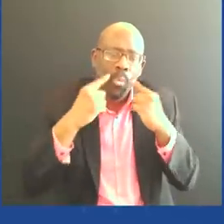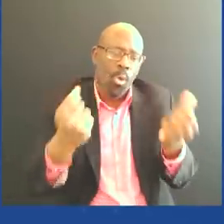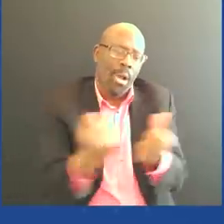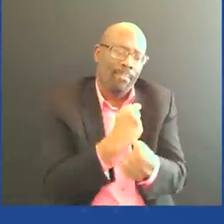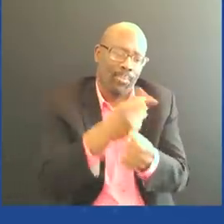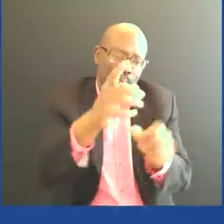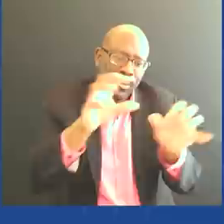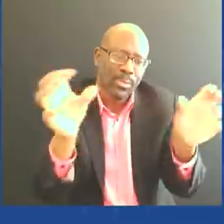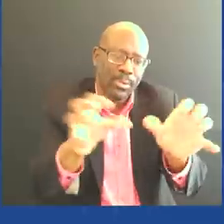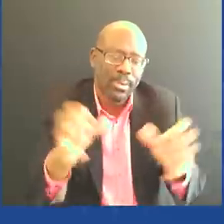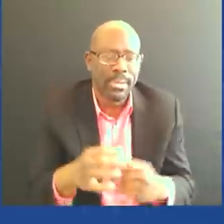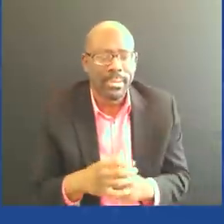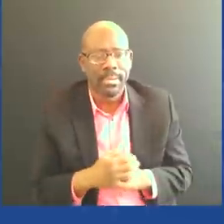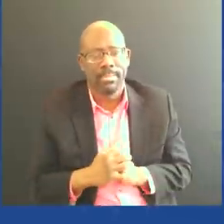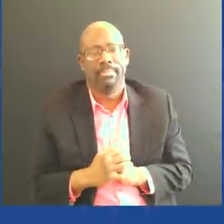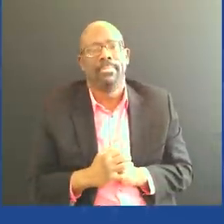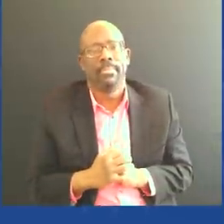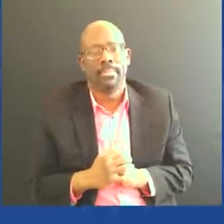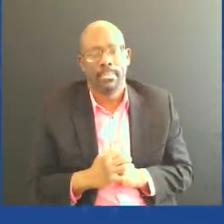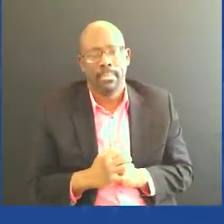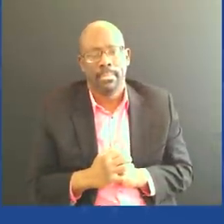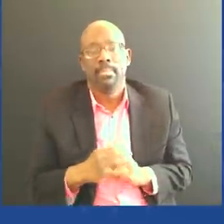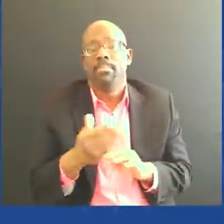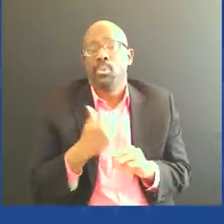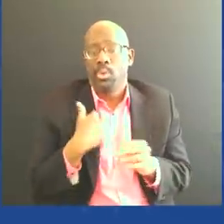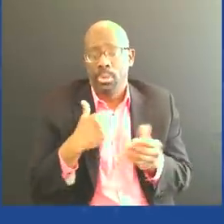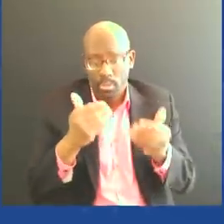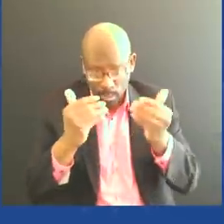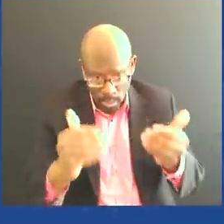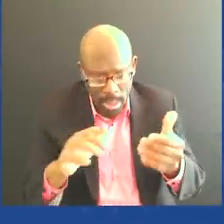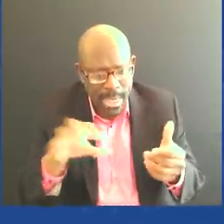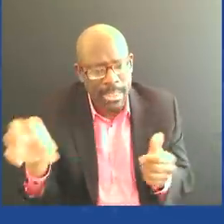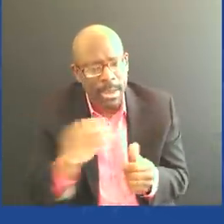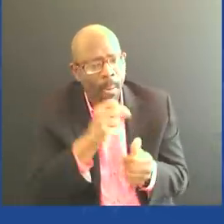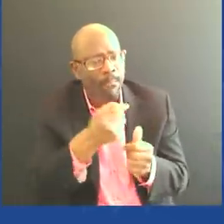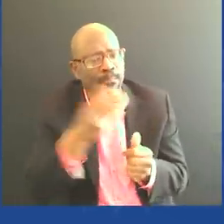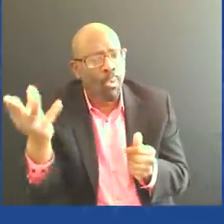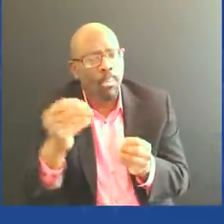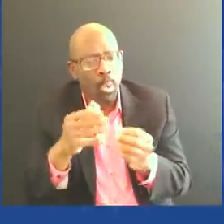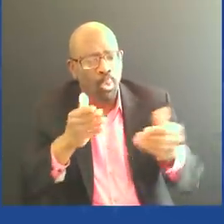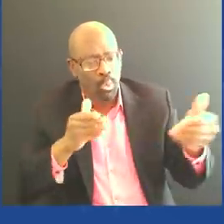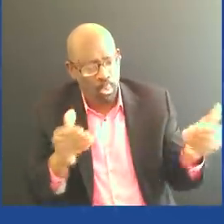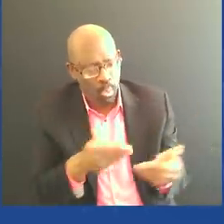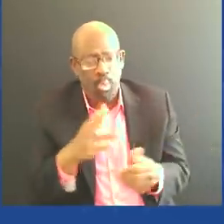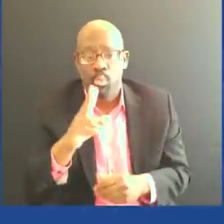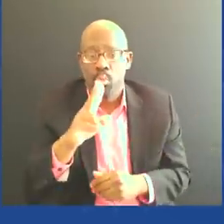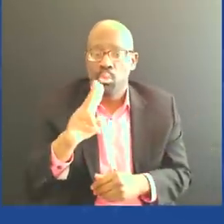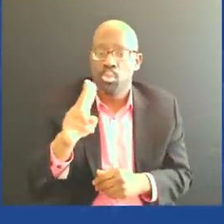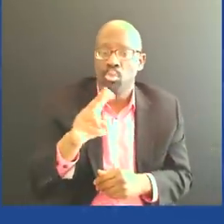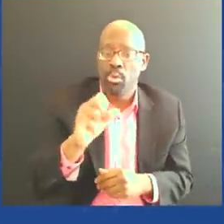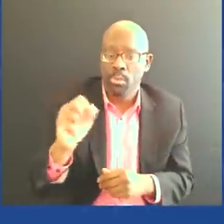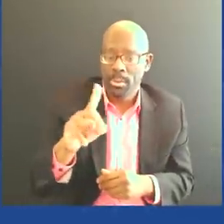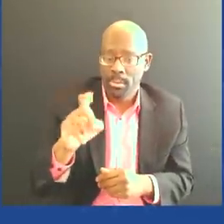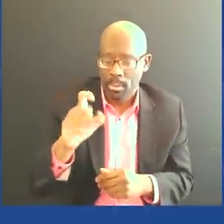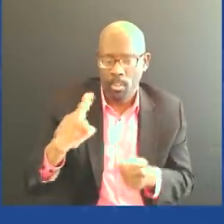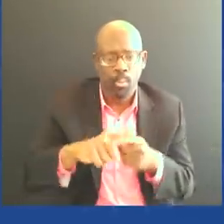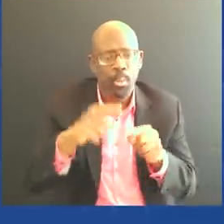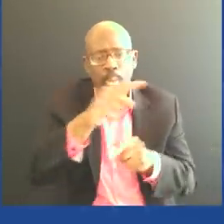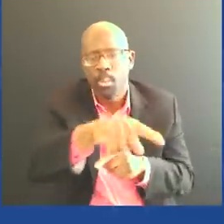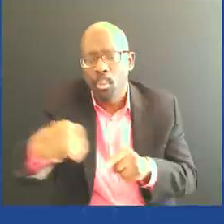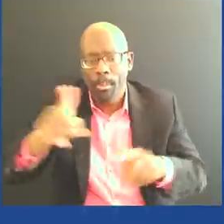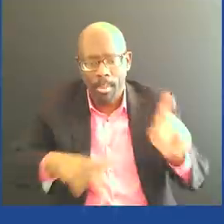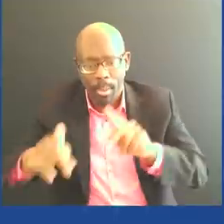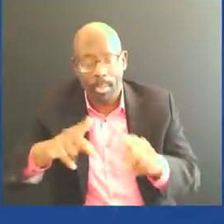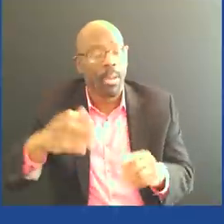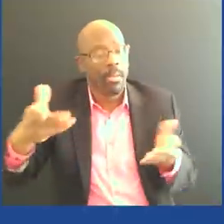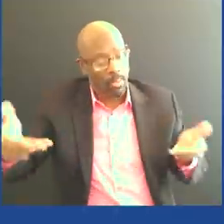Before I go any further, let me just take a couple of minutes to introduce the USS Delaware to the people of Delaware. And after doing that, I'll briefly